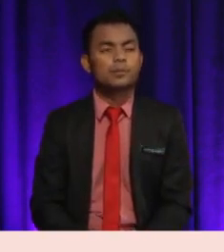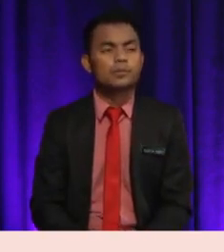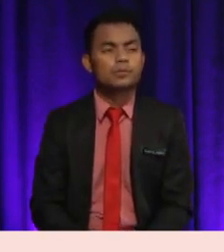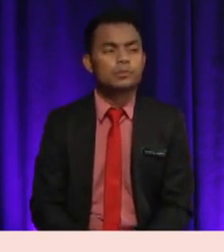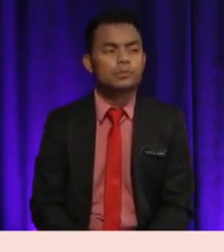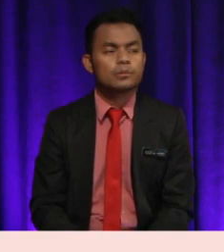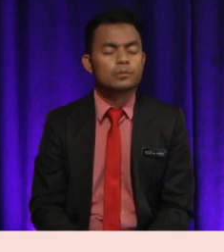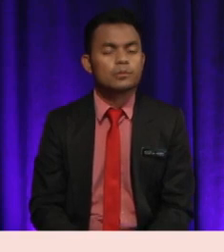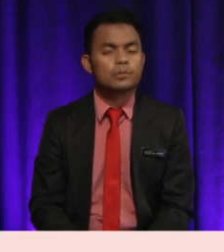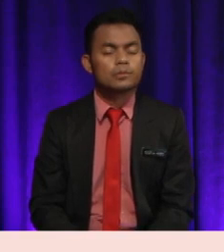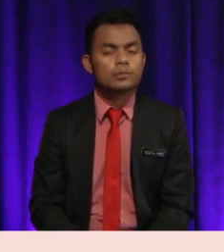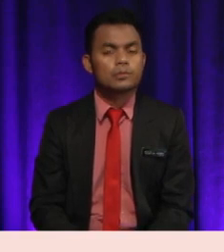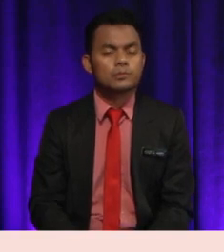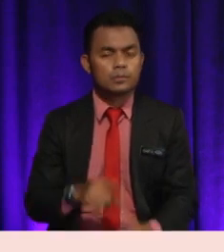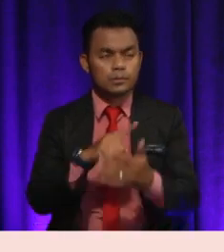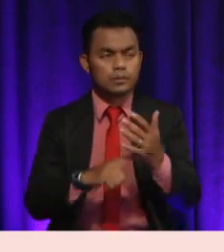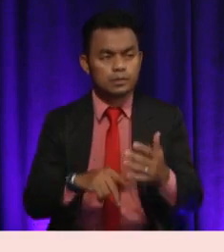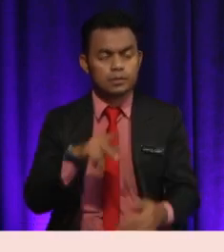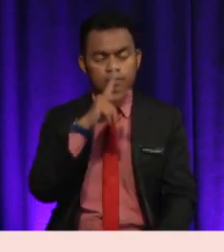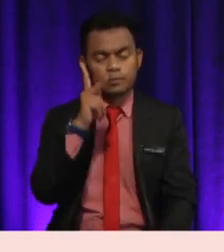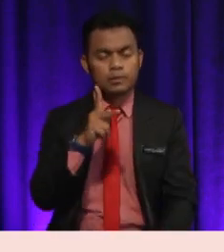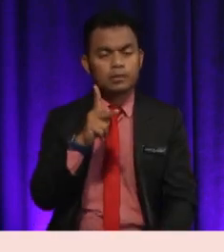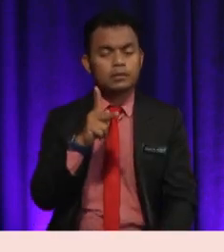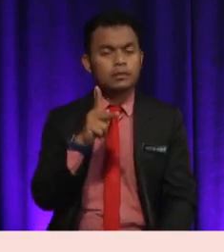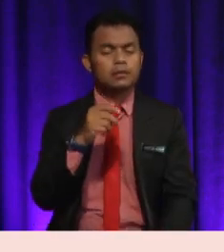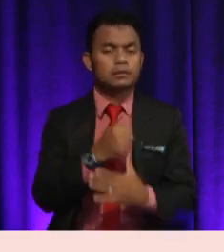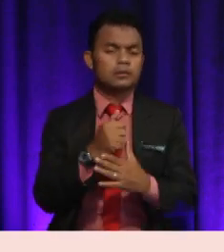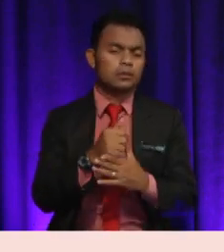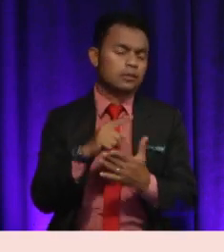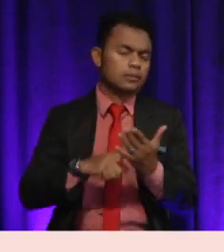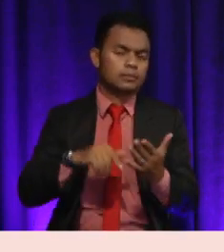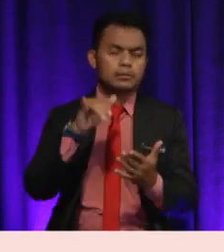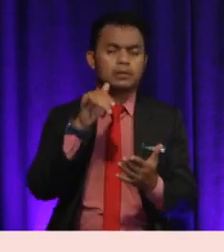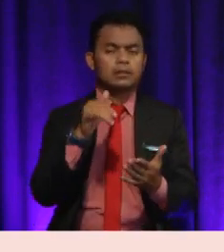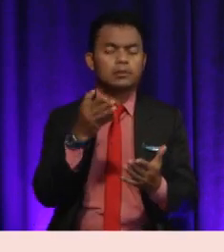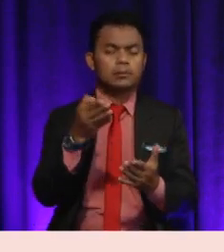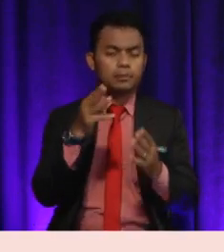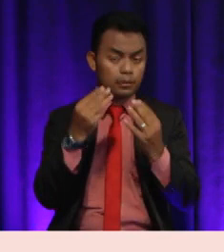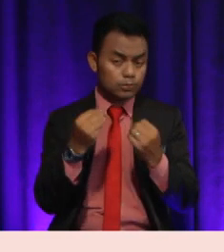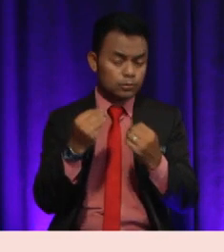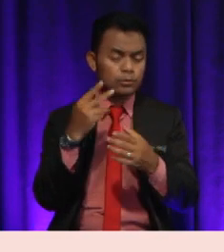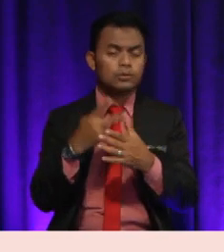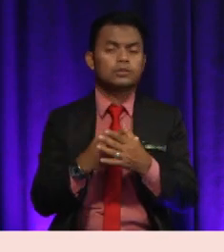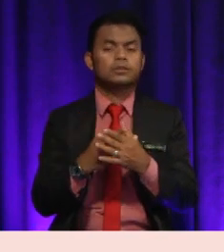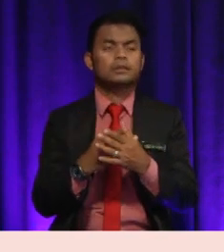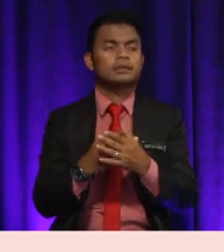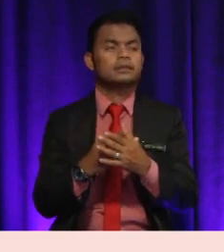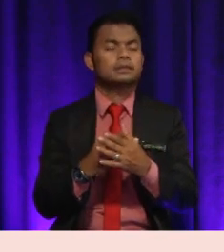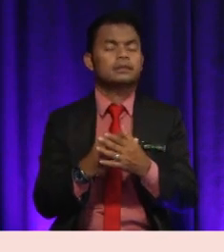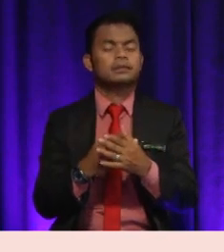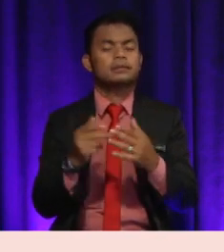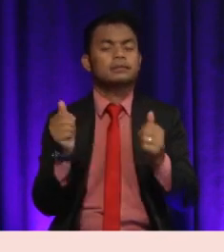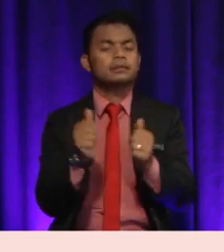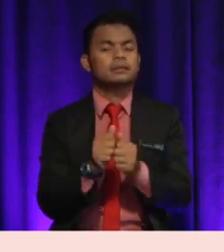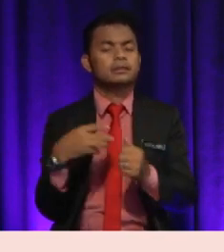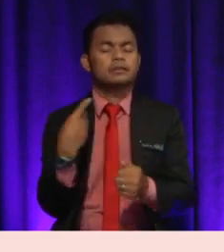what would you like to share with us, Umaira, what the word best tells us about some of the steps